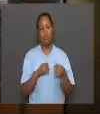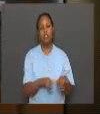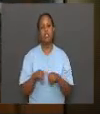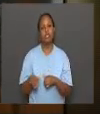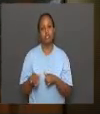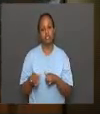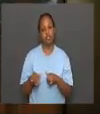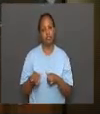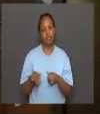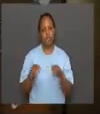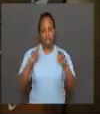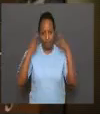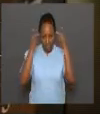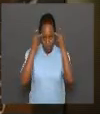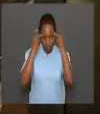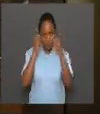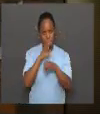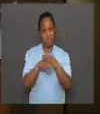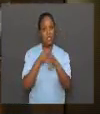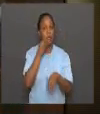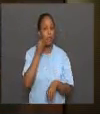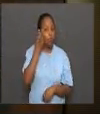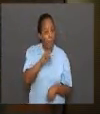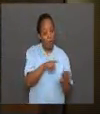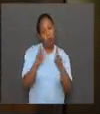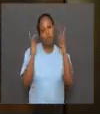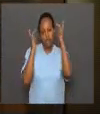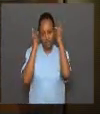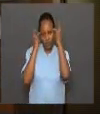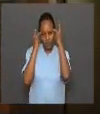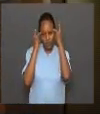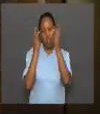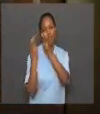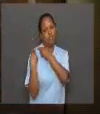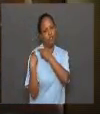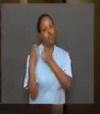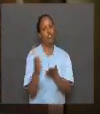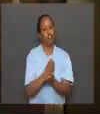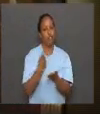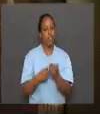the Council of Ministers or ministries mandated to do so.